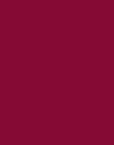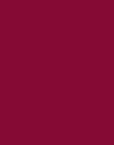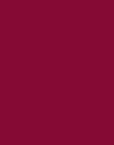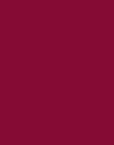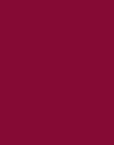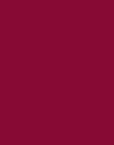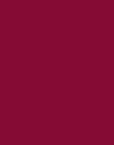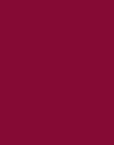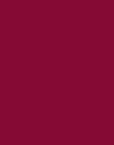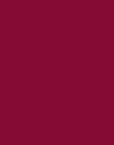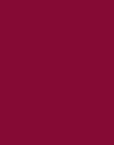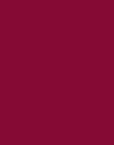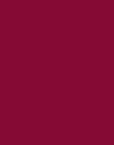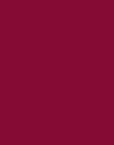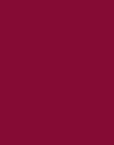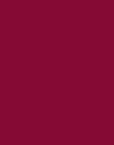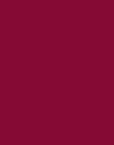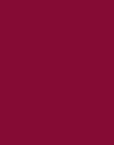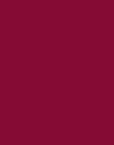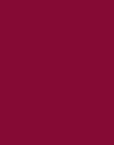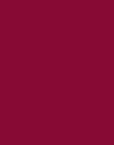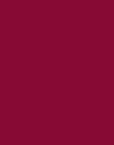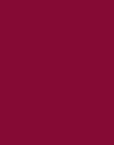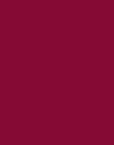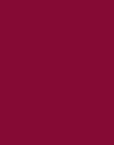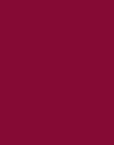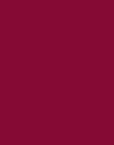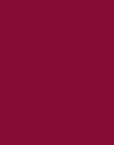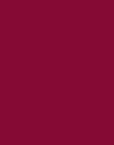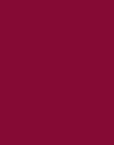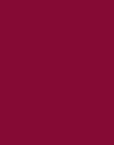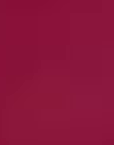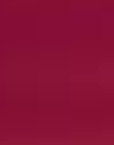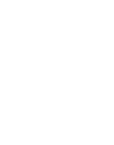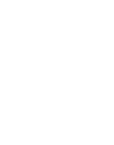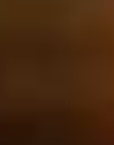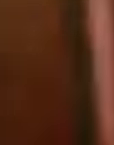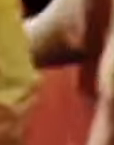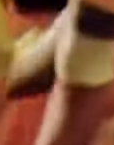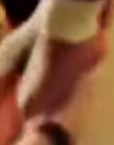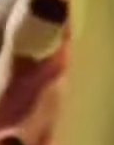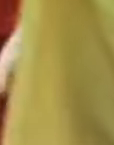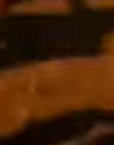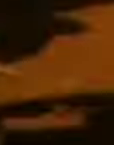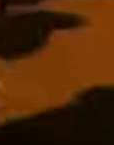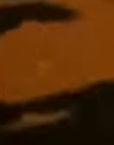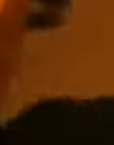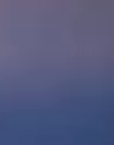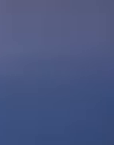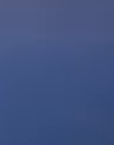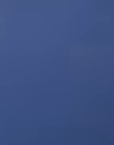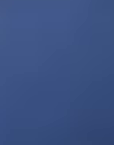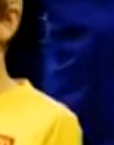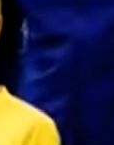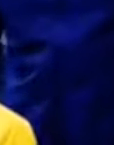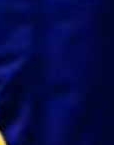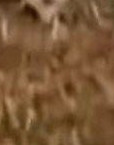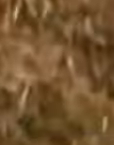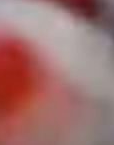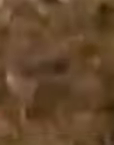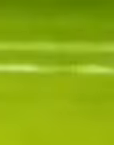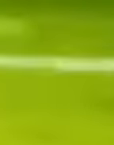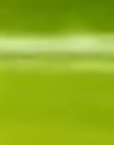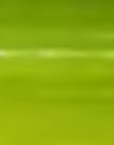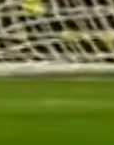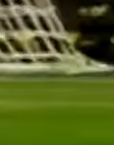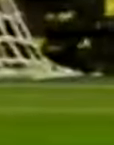and radio in the Kenya territory, and no other media outlet. Therefore, catch all the FIFA World Cup action live and exclusive